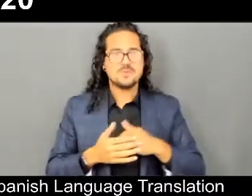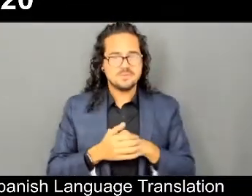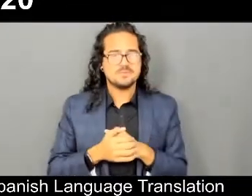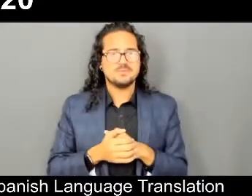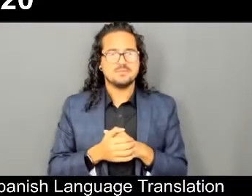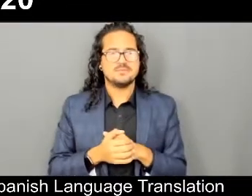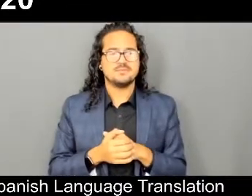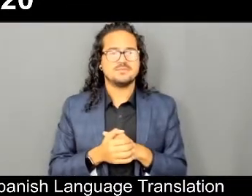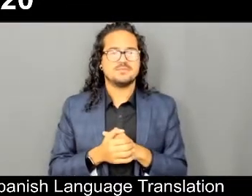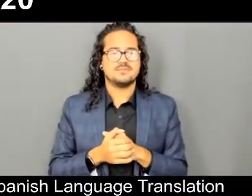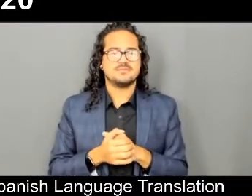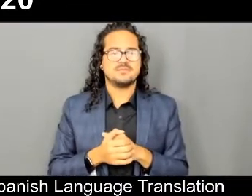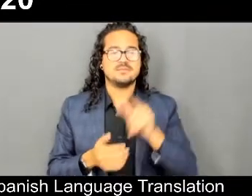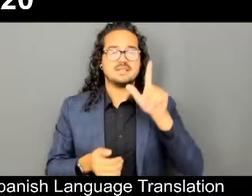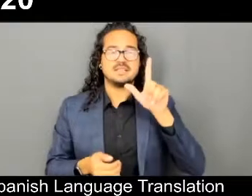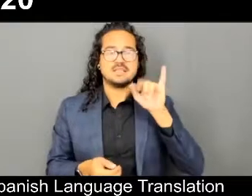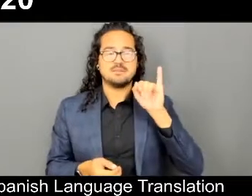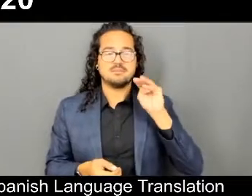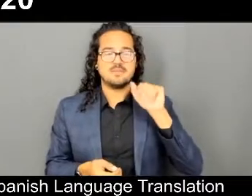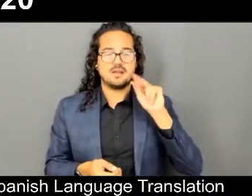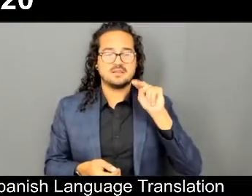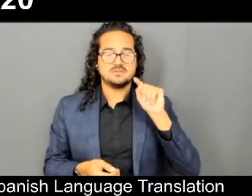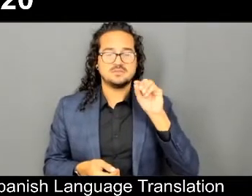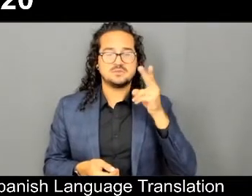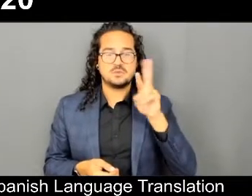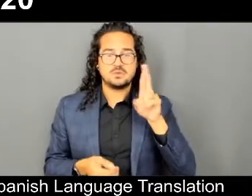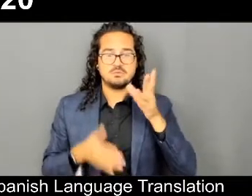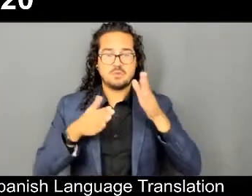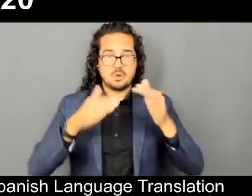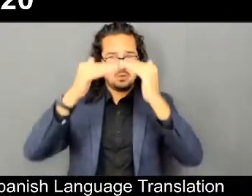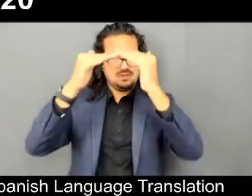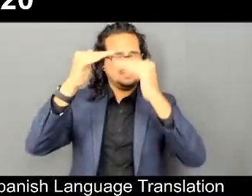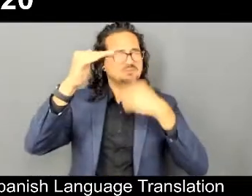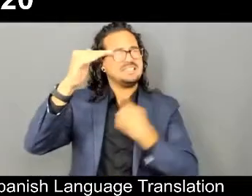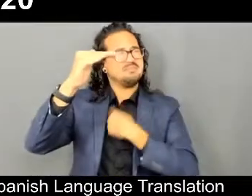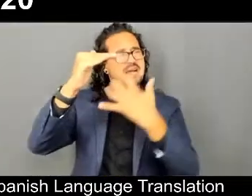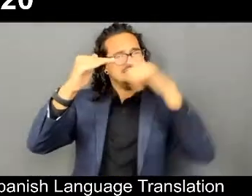Road coming off of the visitor center. Thank you.